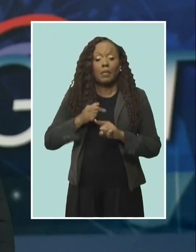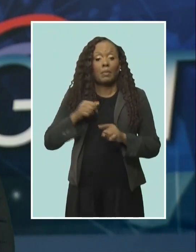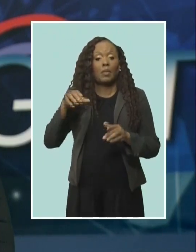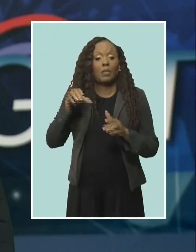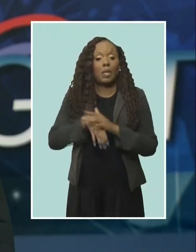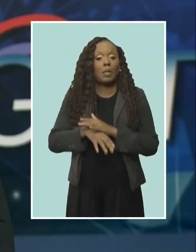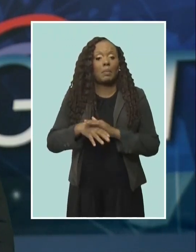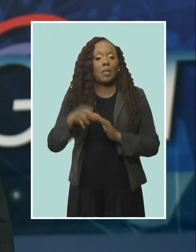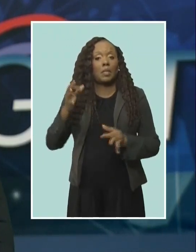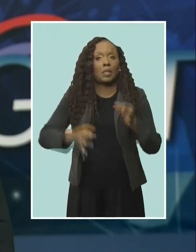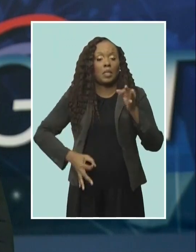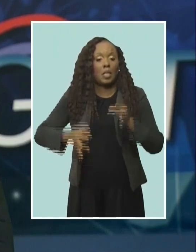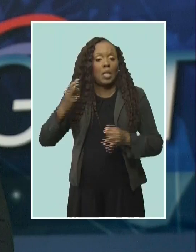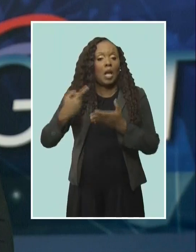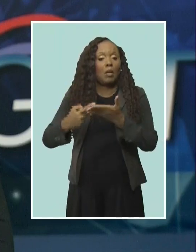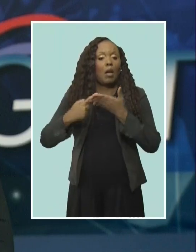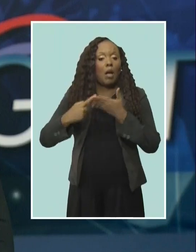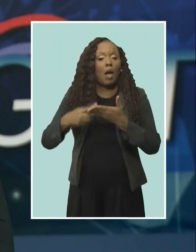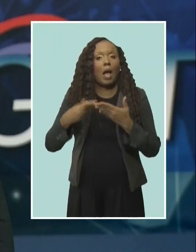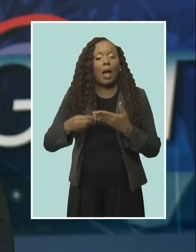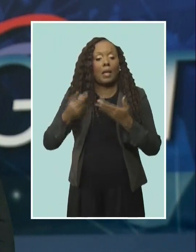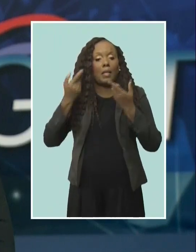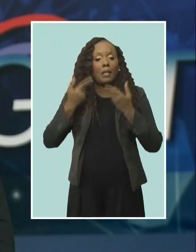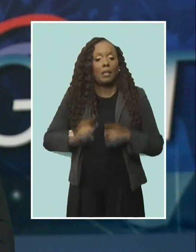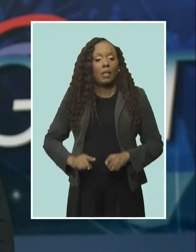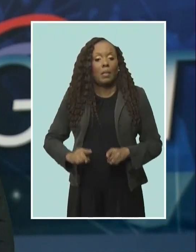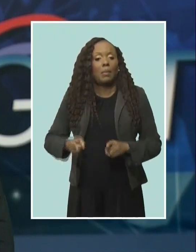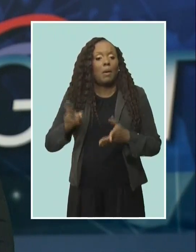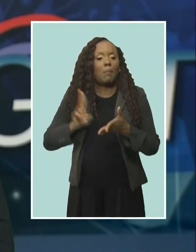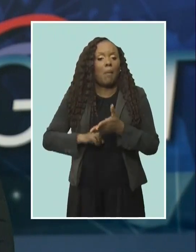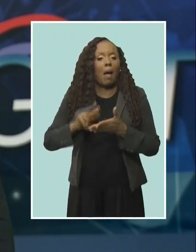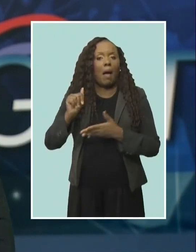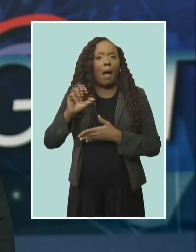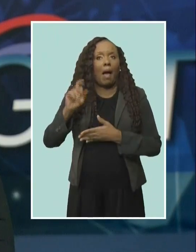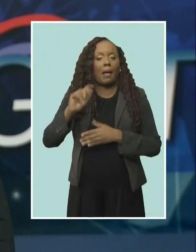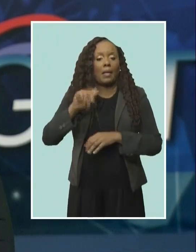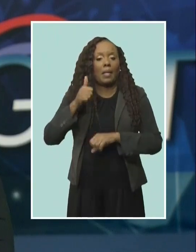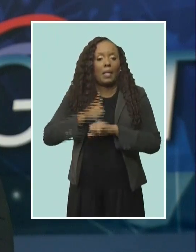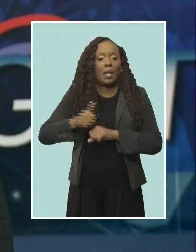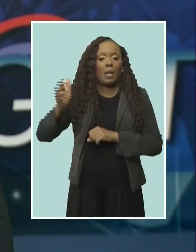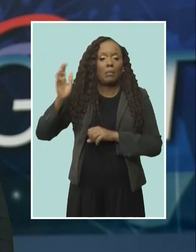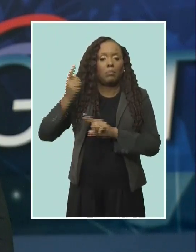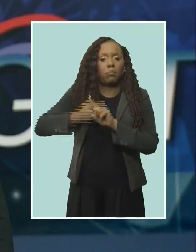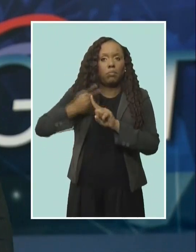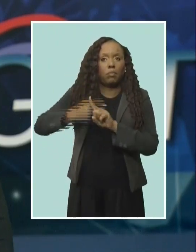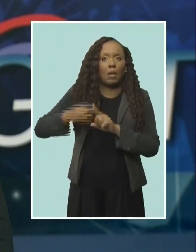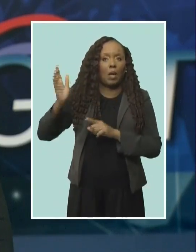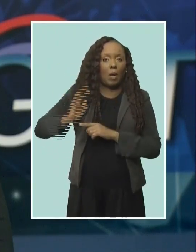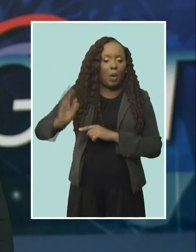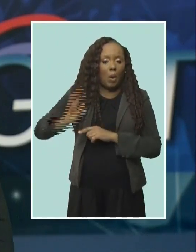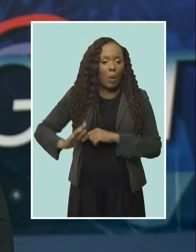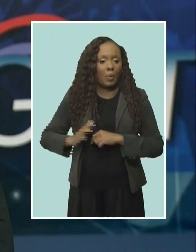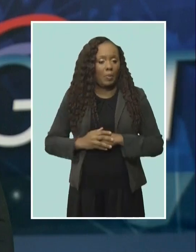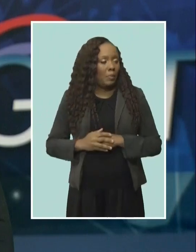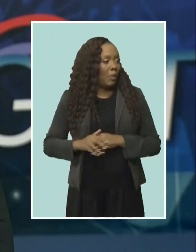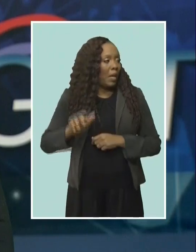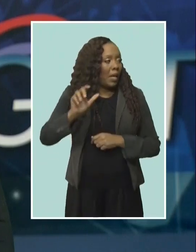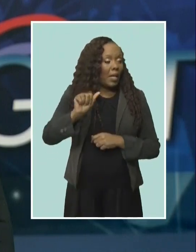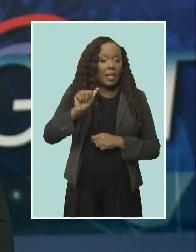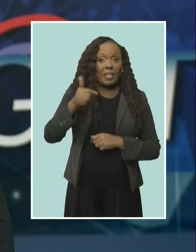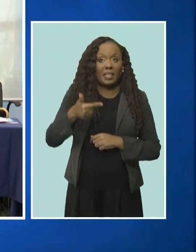Justice Pre-Negotiations and Agreement Act enacted months ago. Attorney General Dale Marshall says the plea